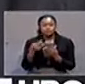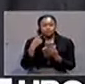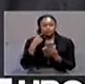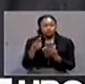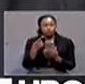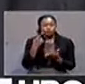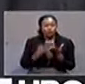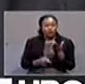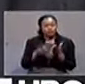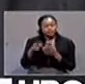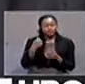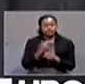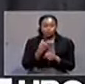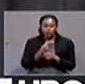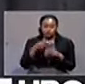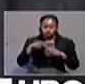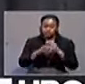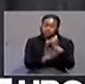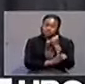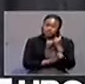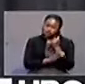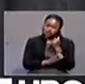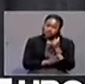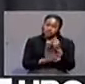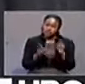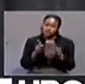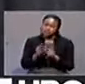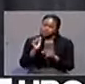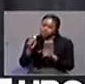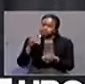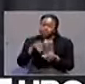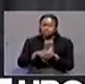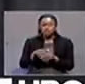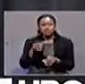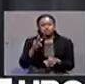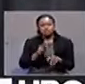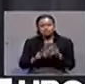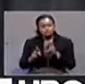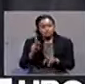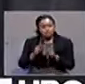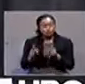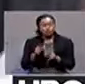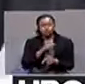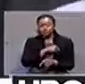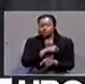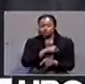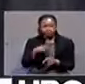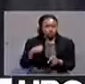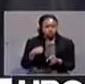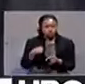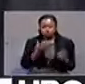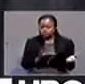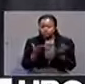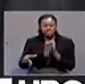country. He was among those who rejected the bill for homosexuality not to be